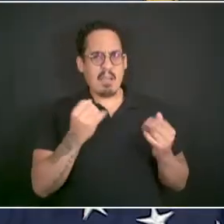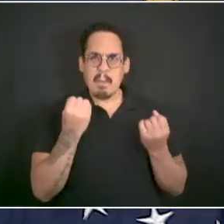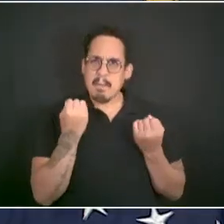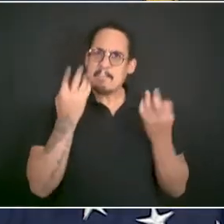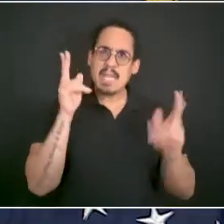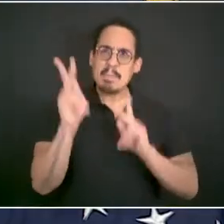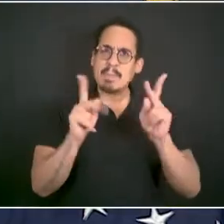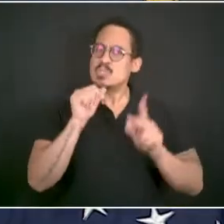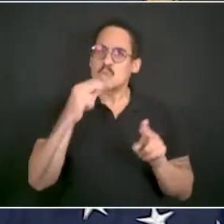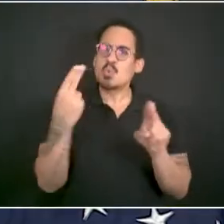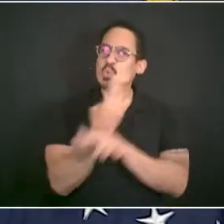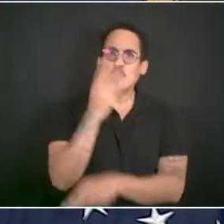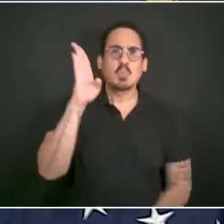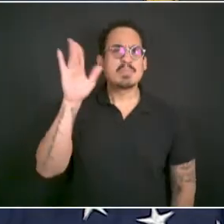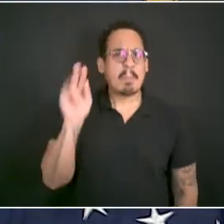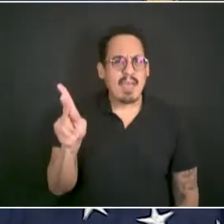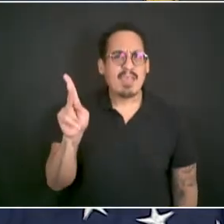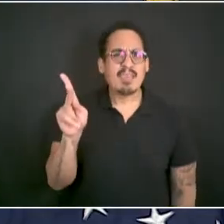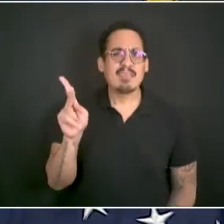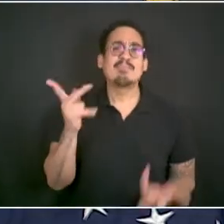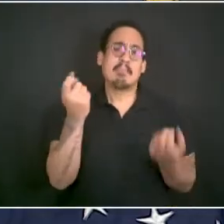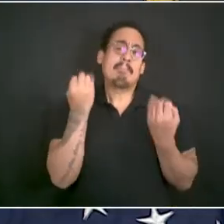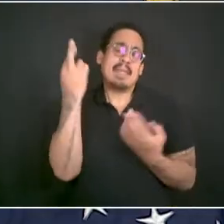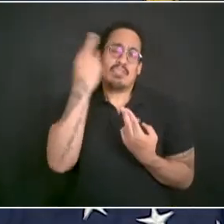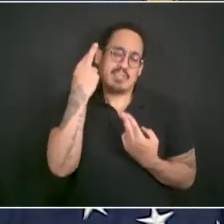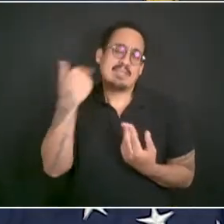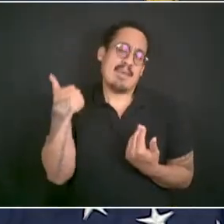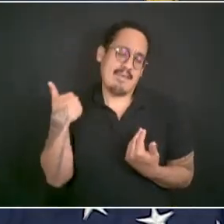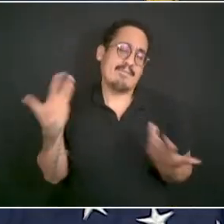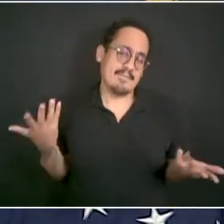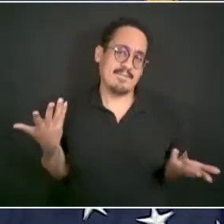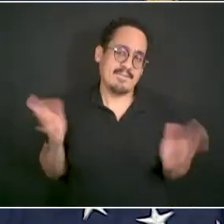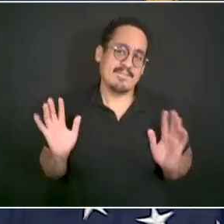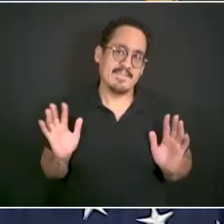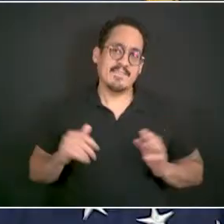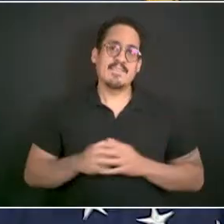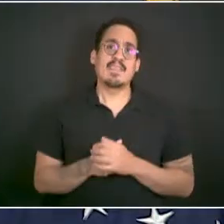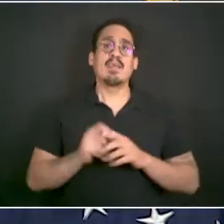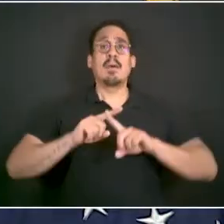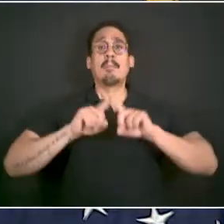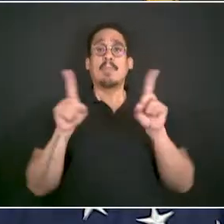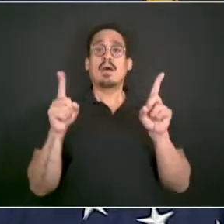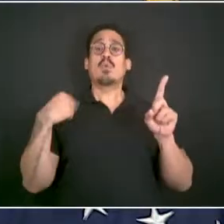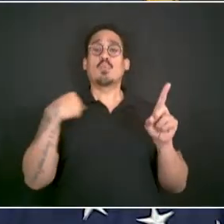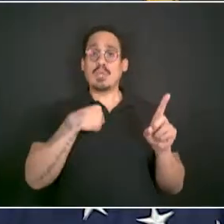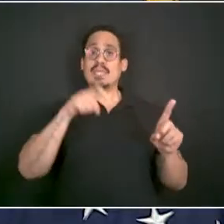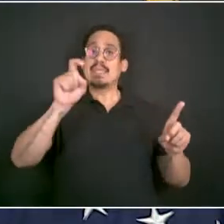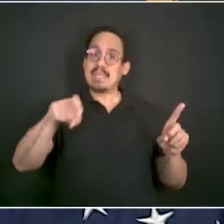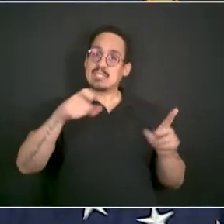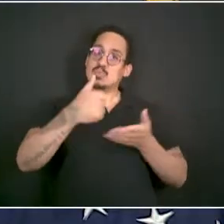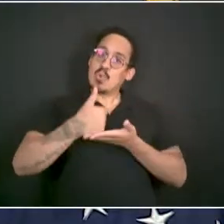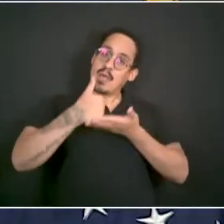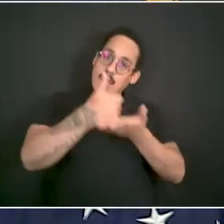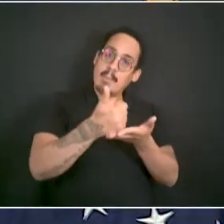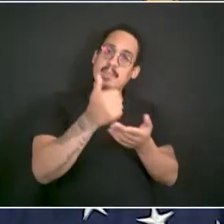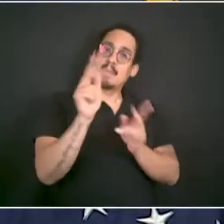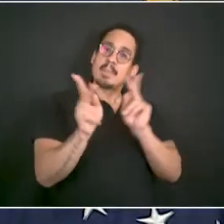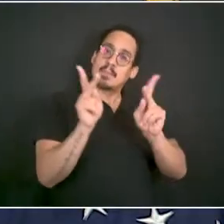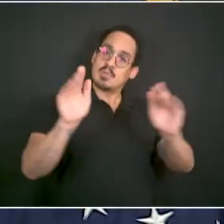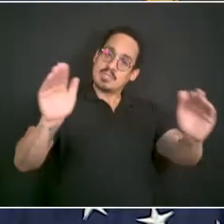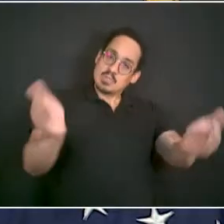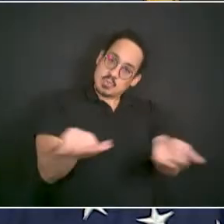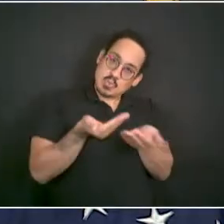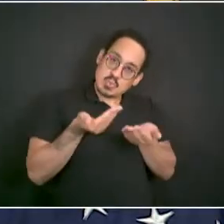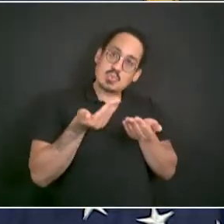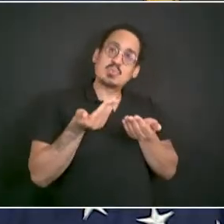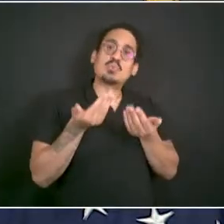And we need to introduce them into this new technology, blockchain,